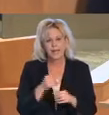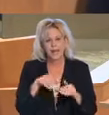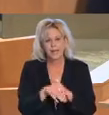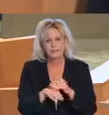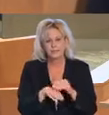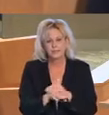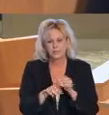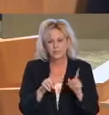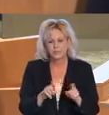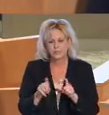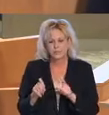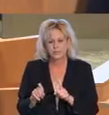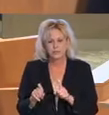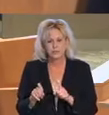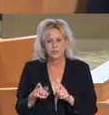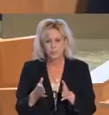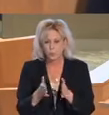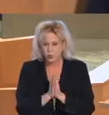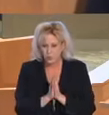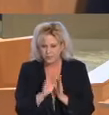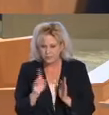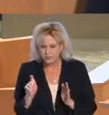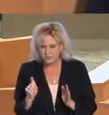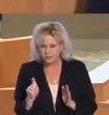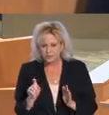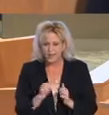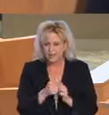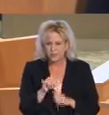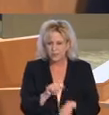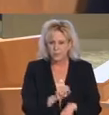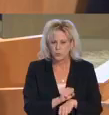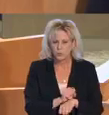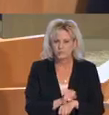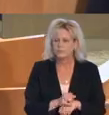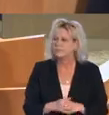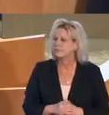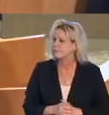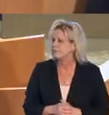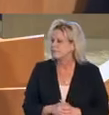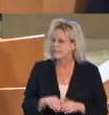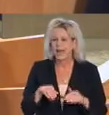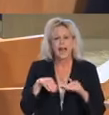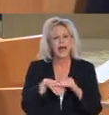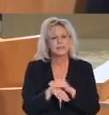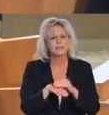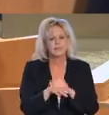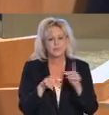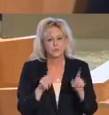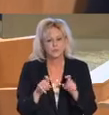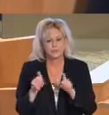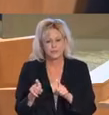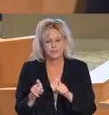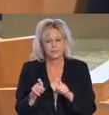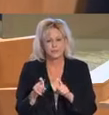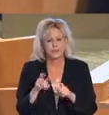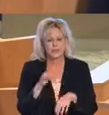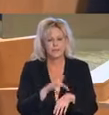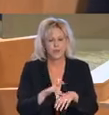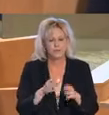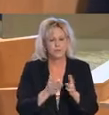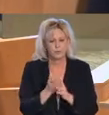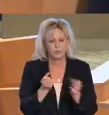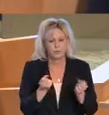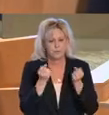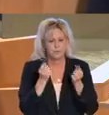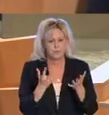the kinds of testing? Do they request it? And how does that work? Right, so access to testing is actually available through